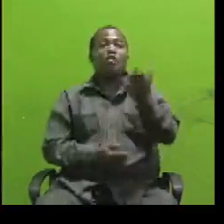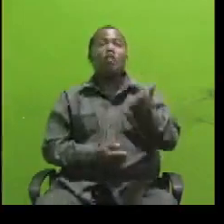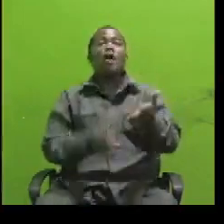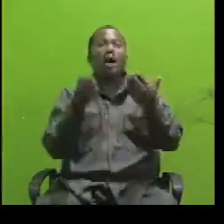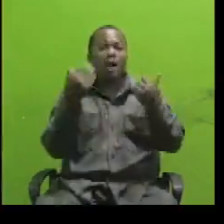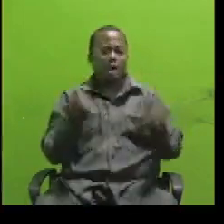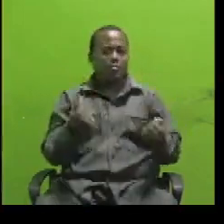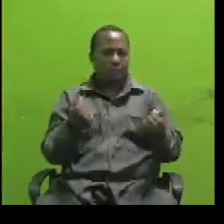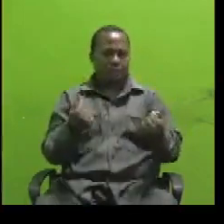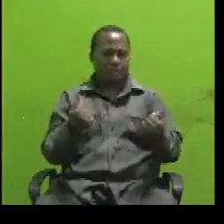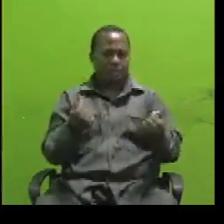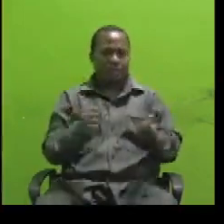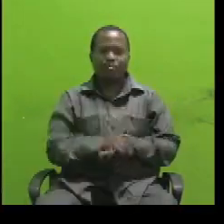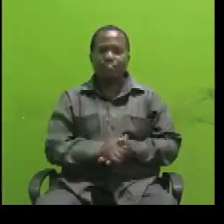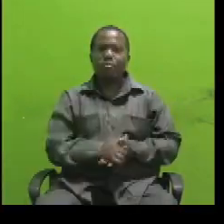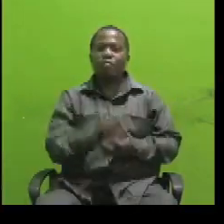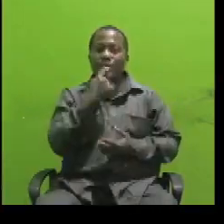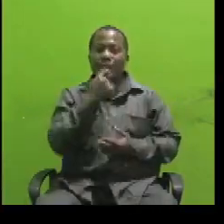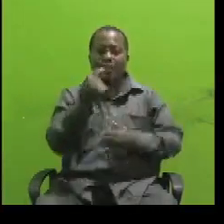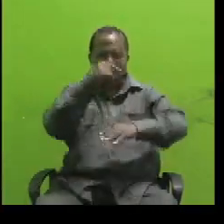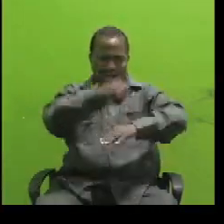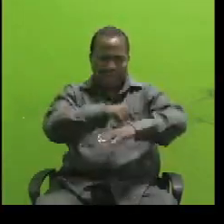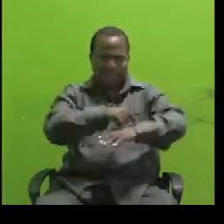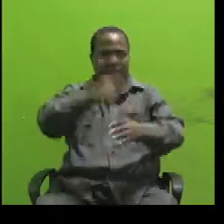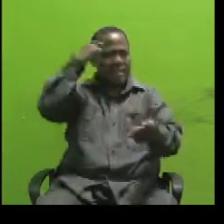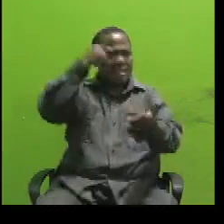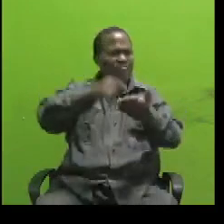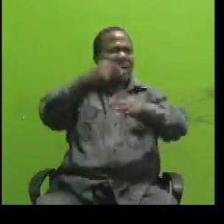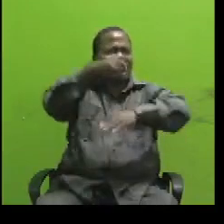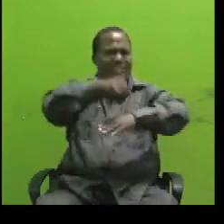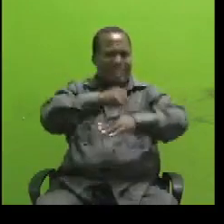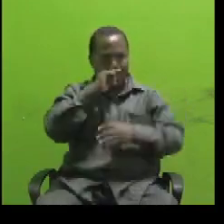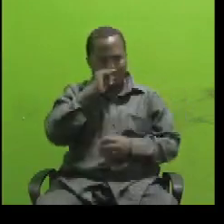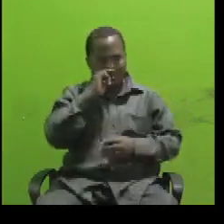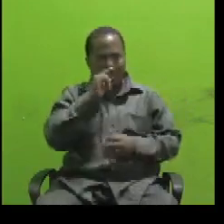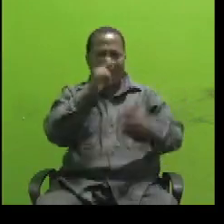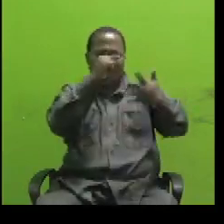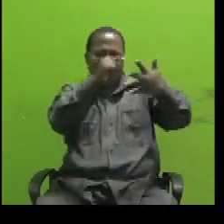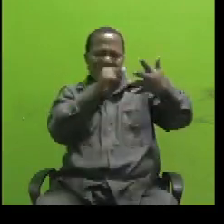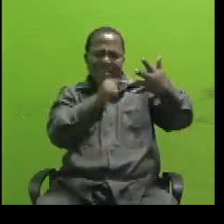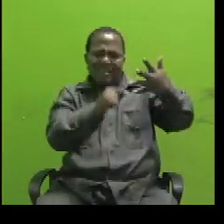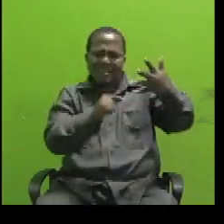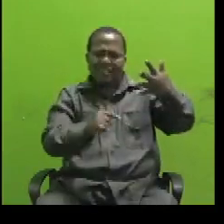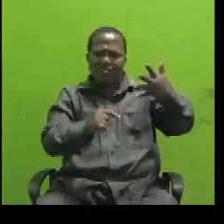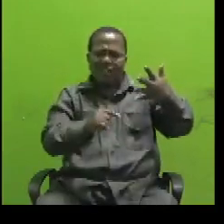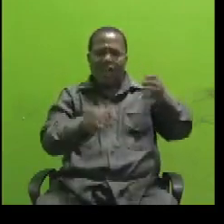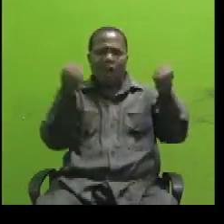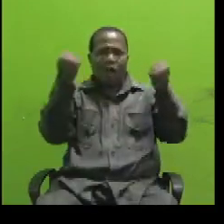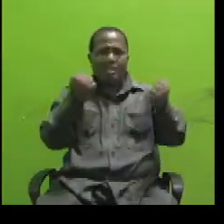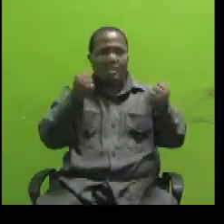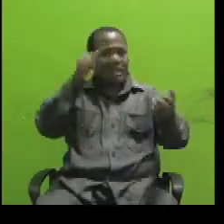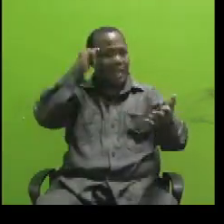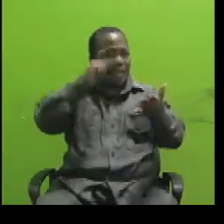able to tell the time. Define the time. Identify the origin and meaning